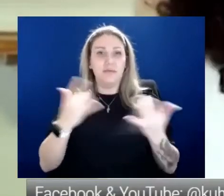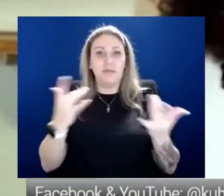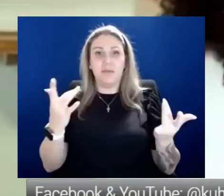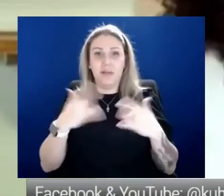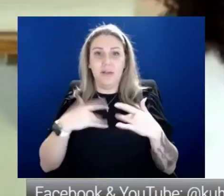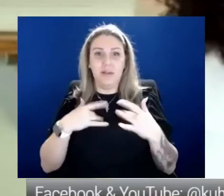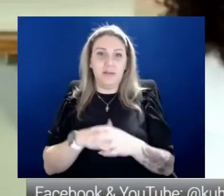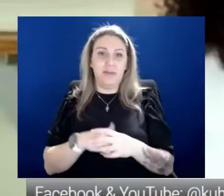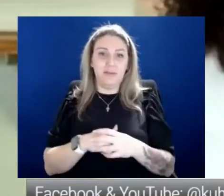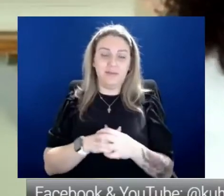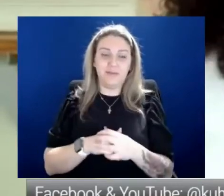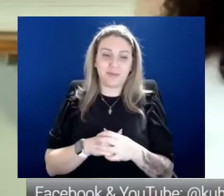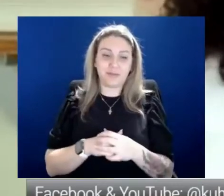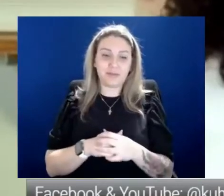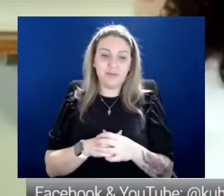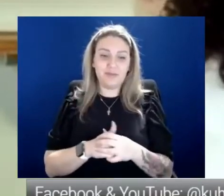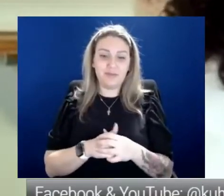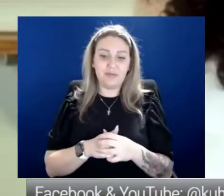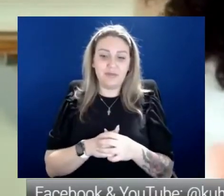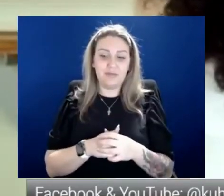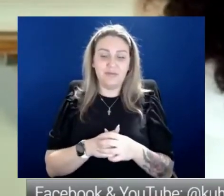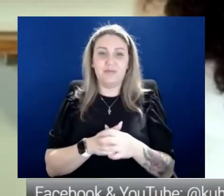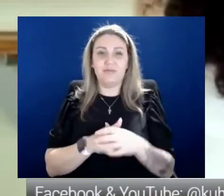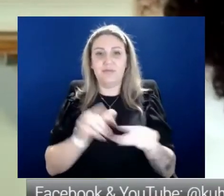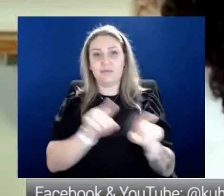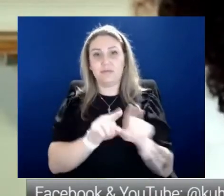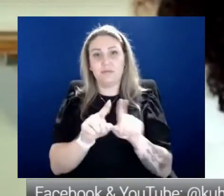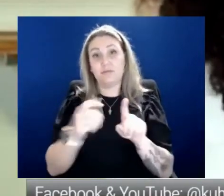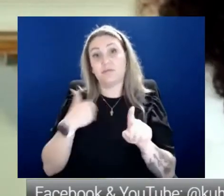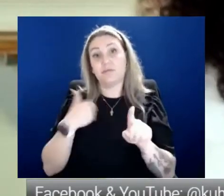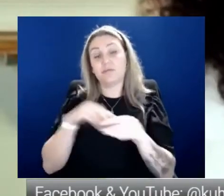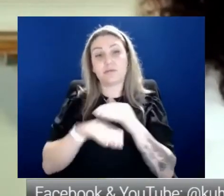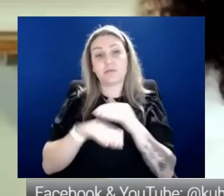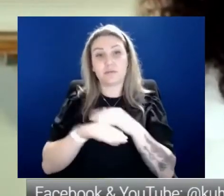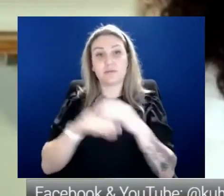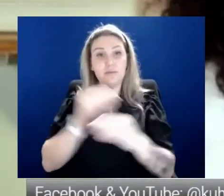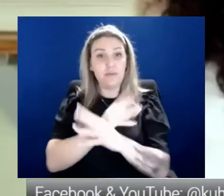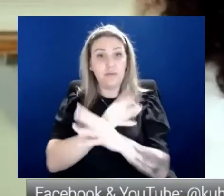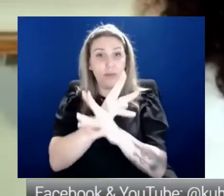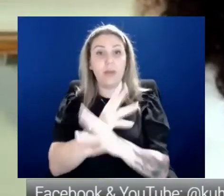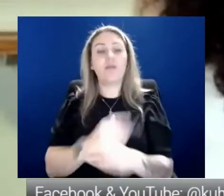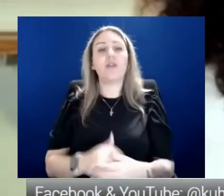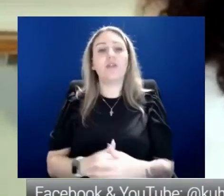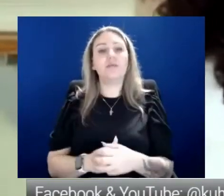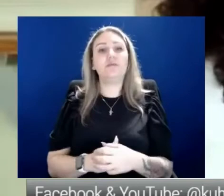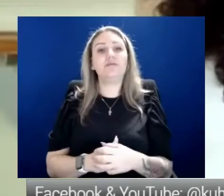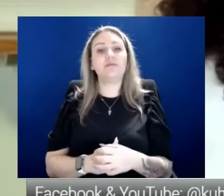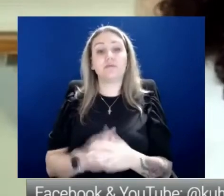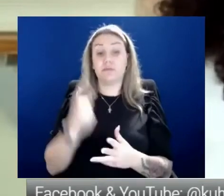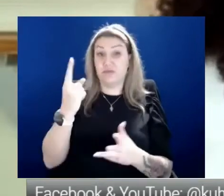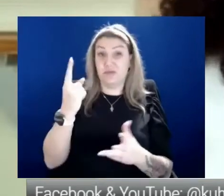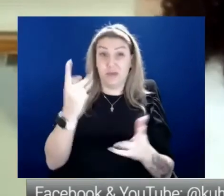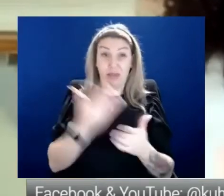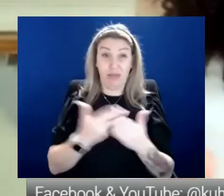Village, and there's also access virtually. And one of my biggest takeaways is,